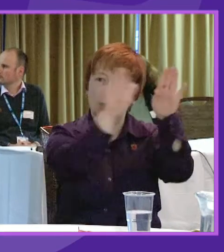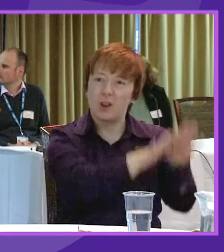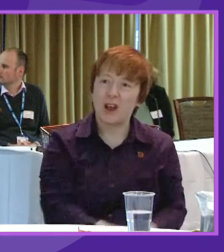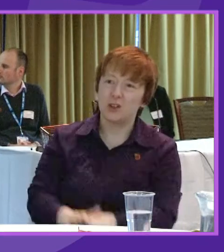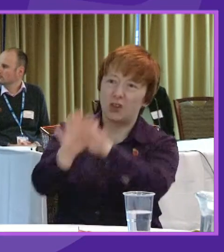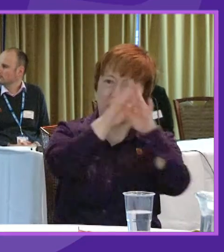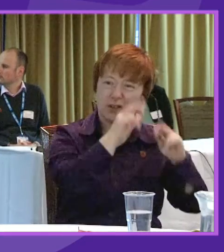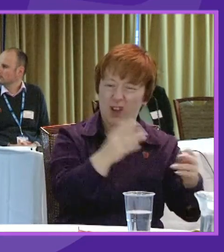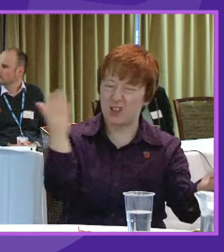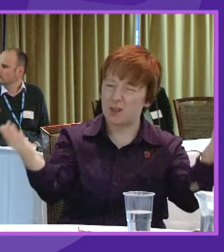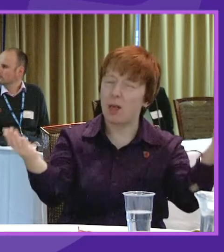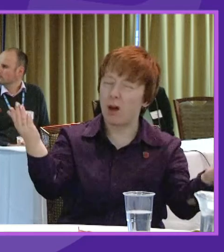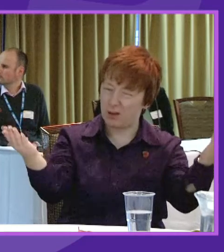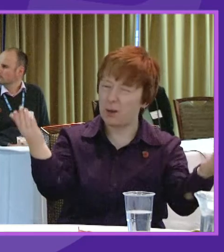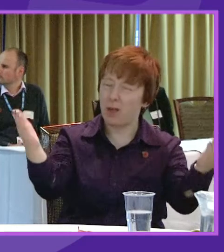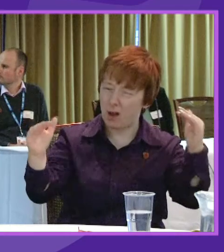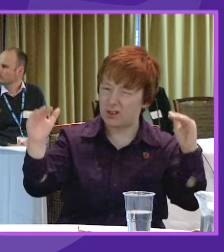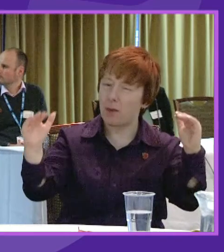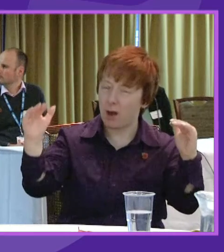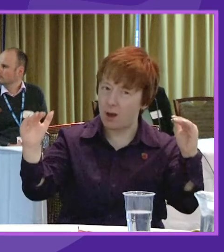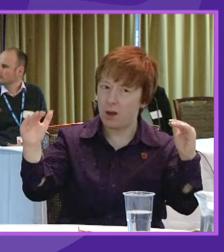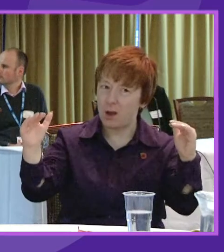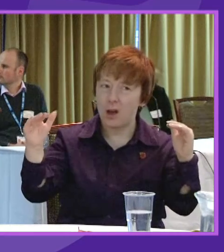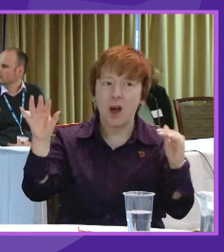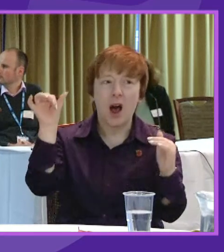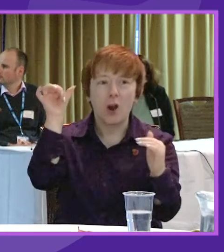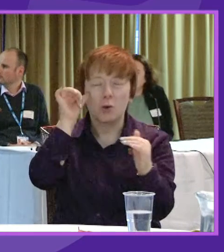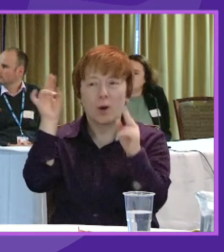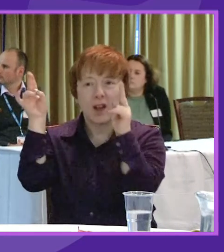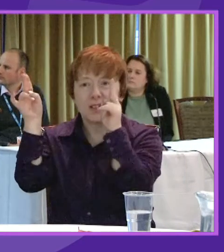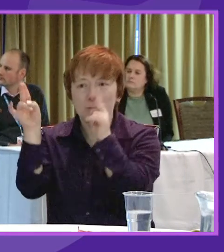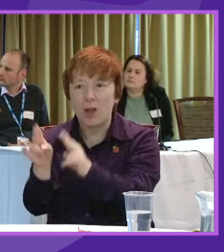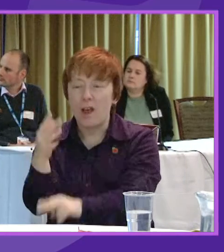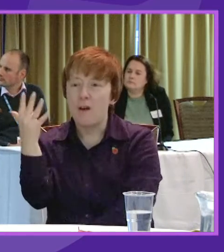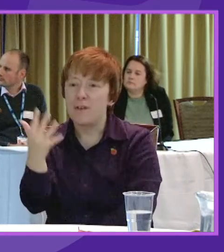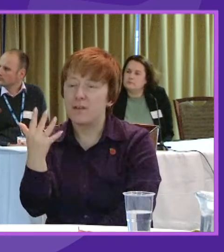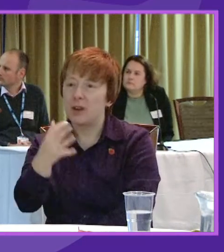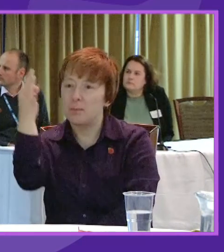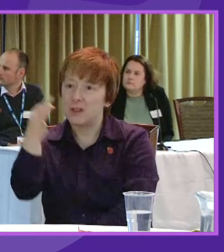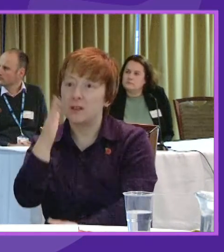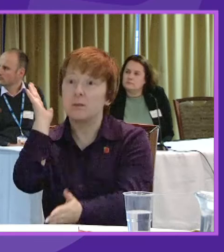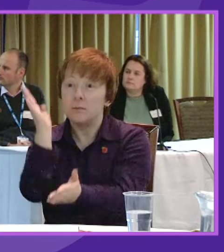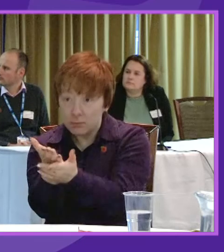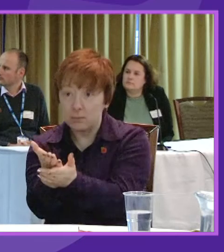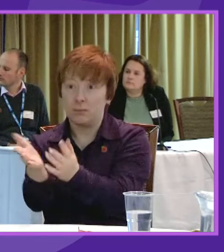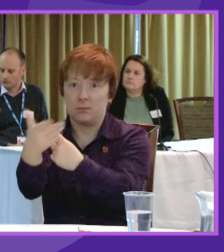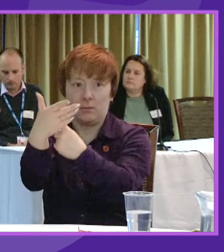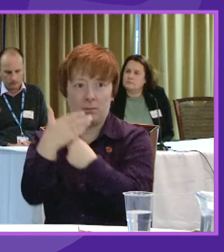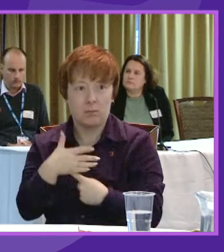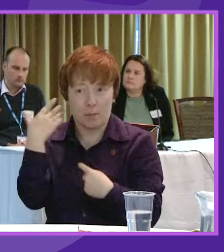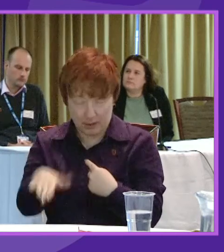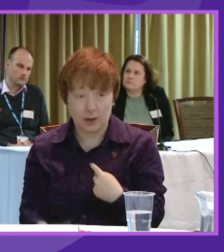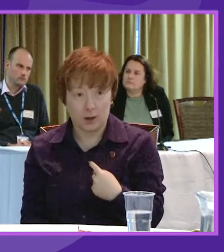bullying and discrimination. But I do think it's interesting that although it's only a small figure in terms of the 15% who did